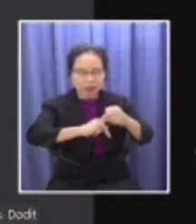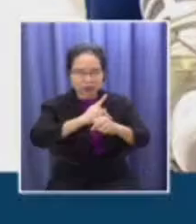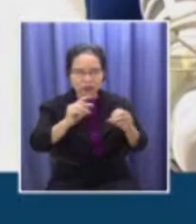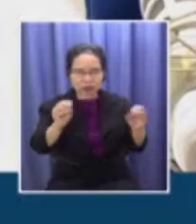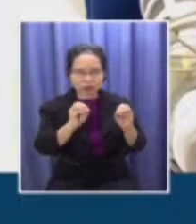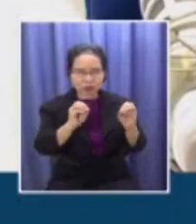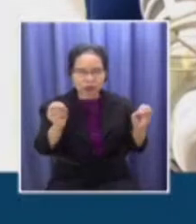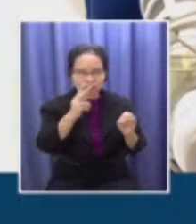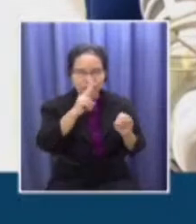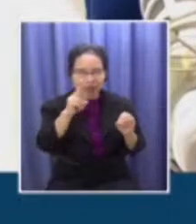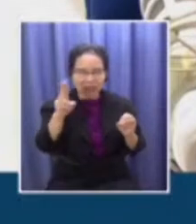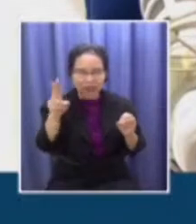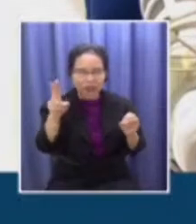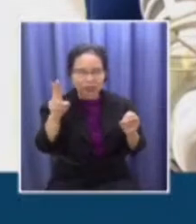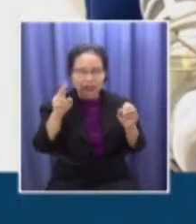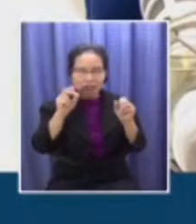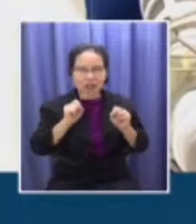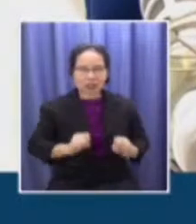foforo.